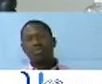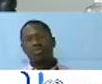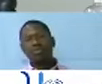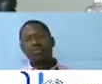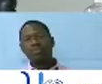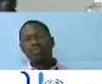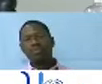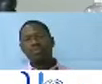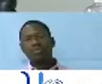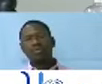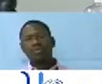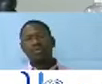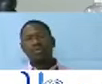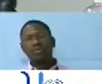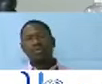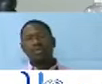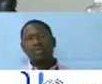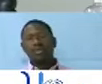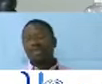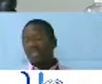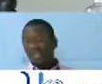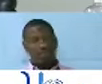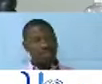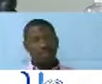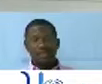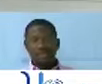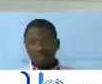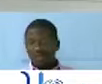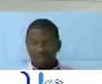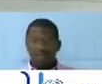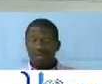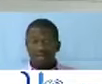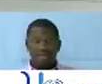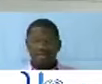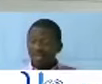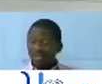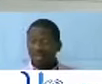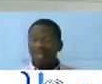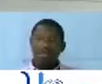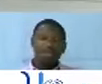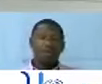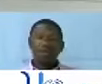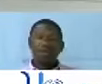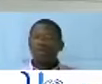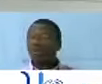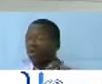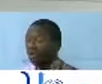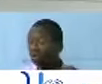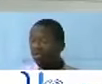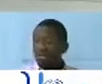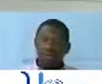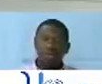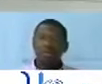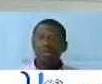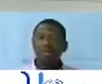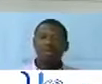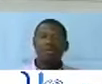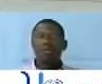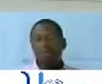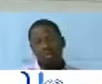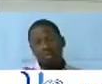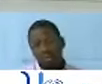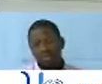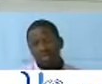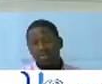It's very much in our culture, in our religion. Even in our traditional religions.